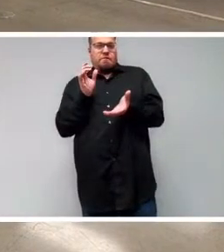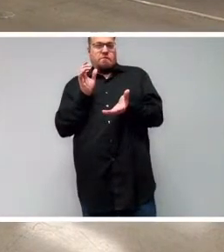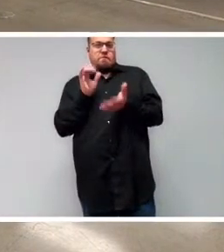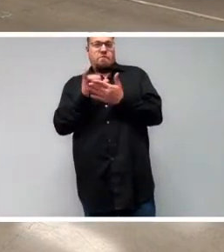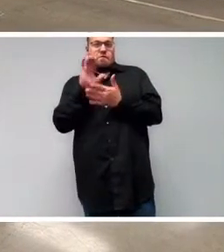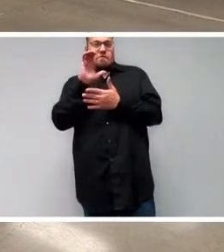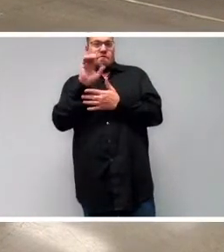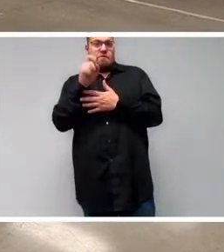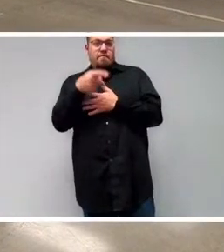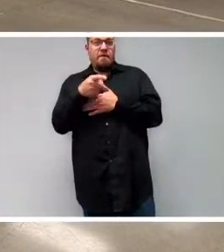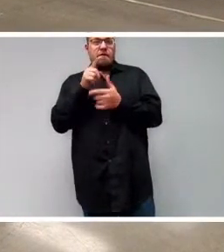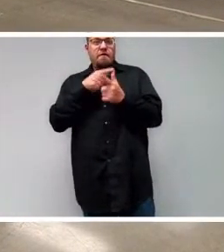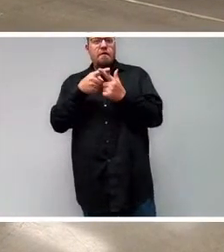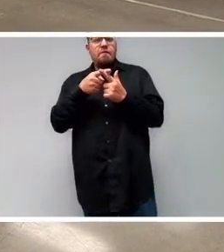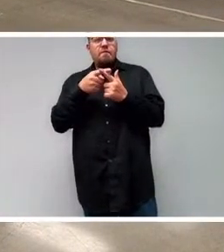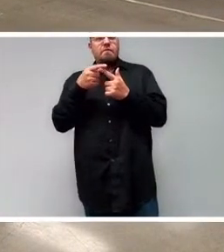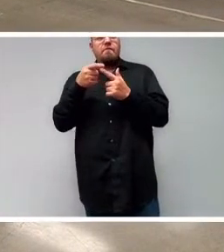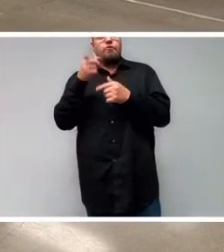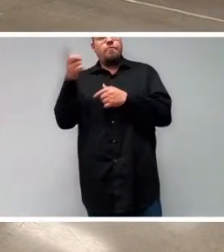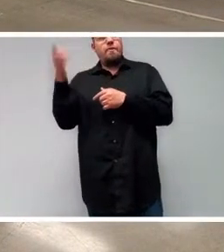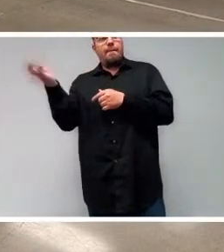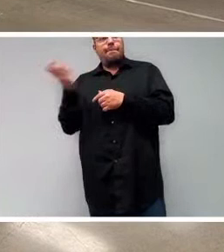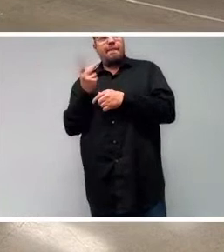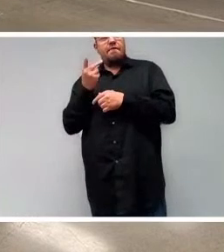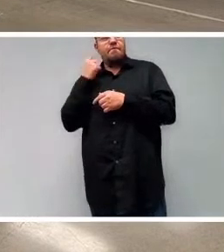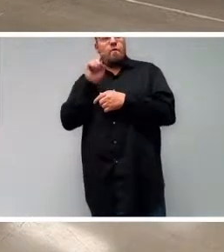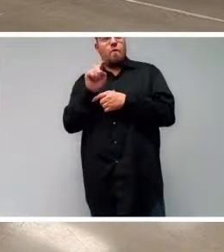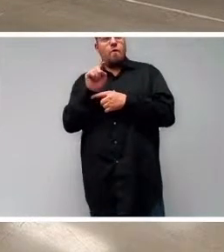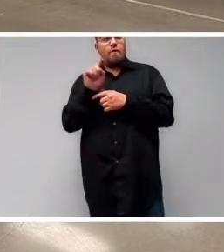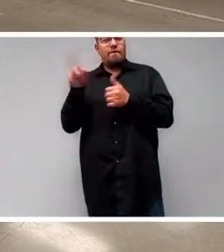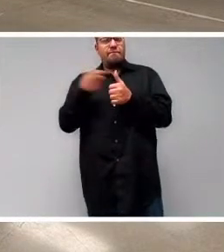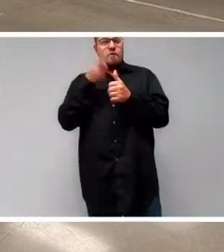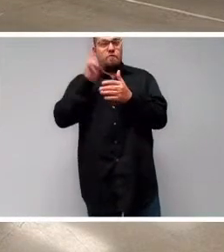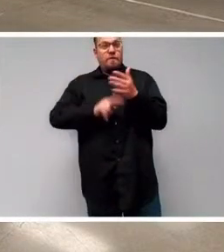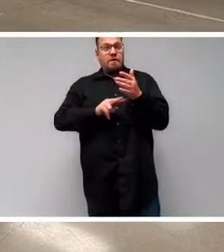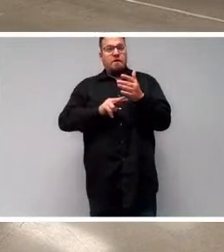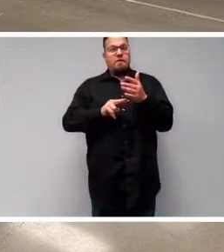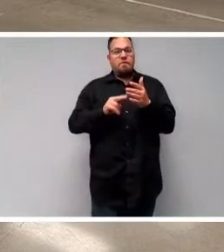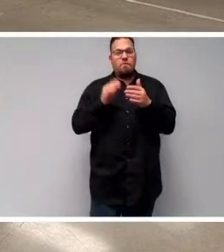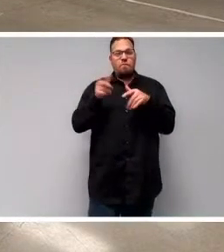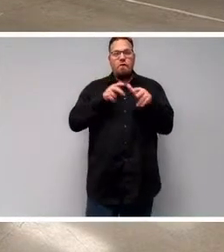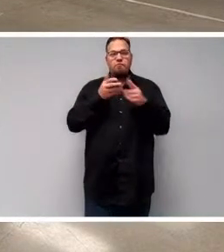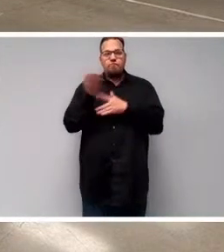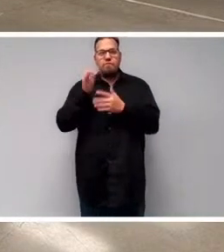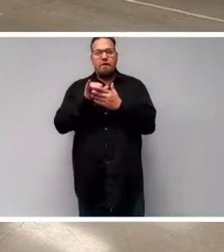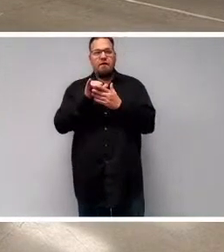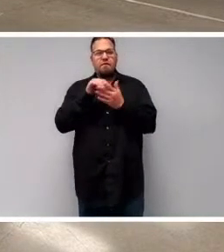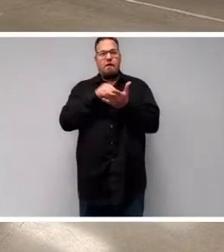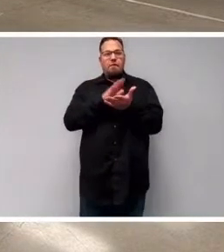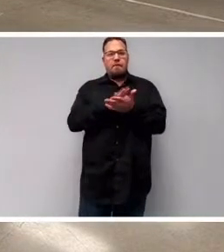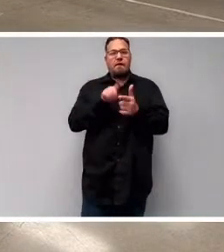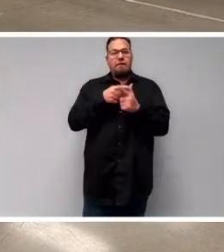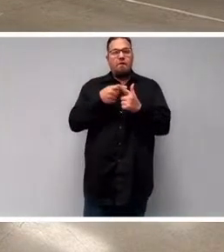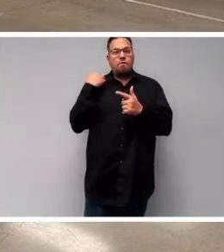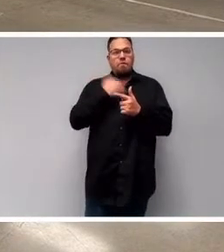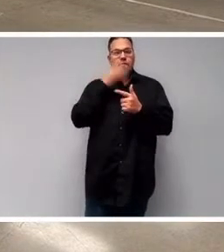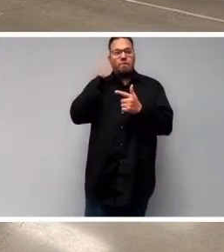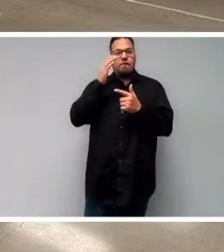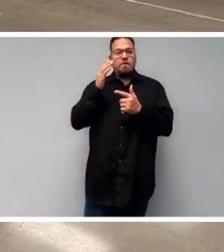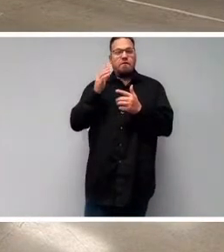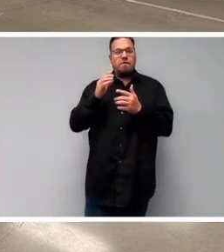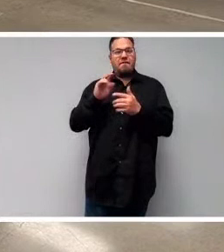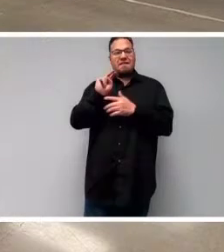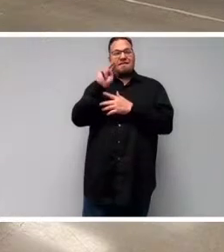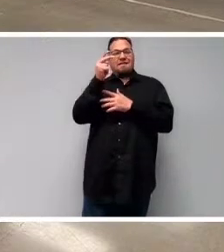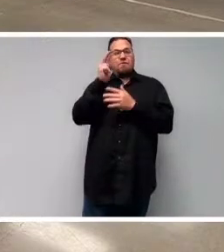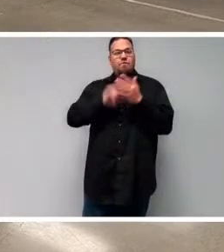and then we'll come have you come back up for the first reading, walk them through the document, and then we'll bring it on for a second reading